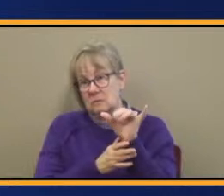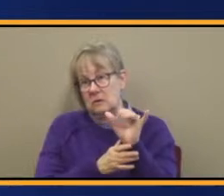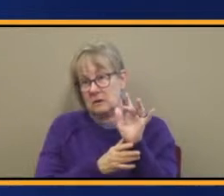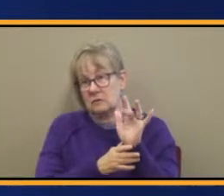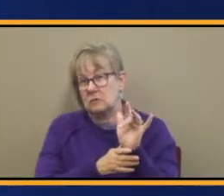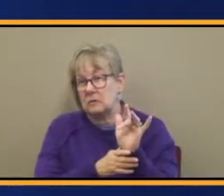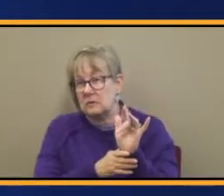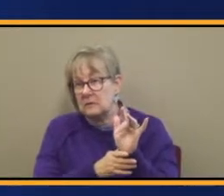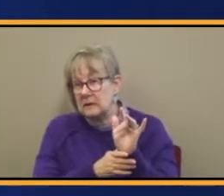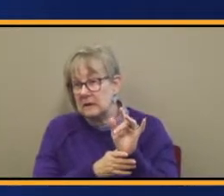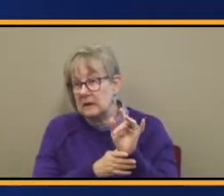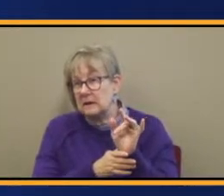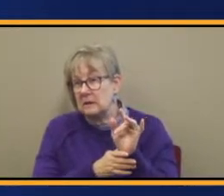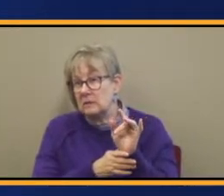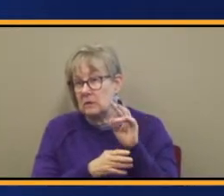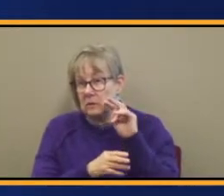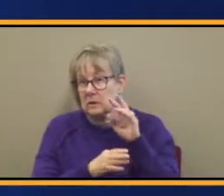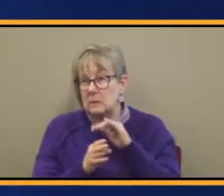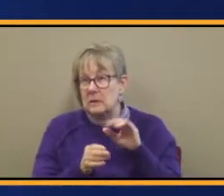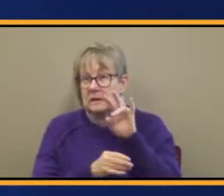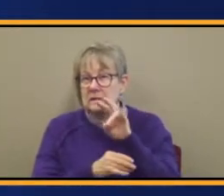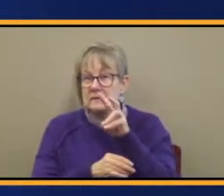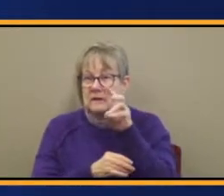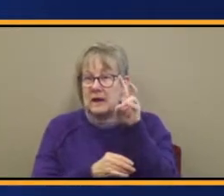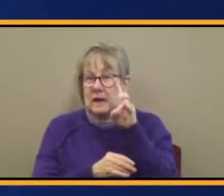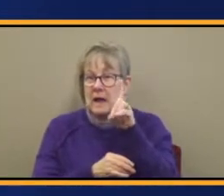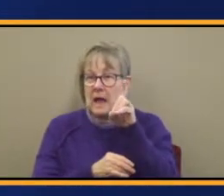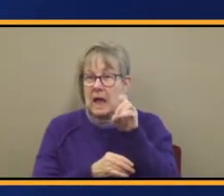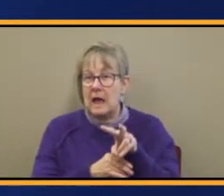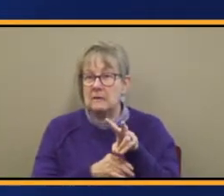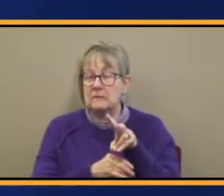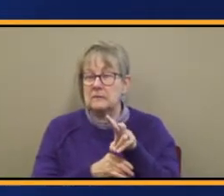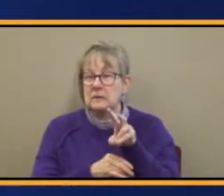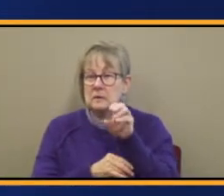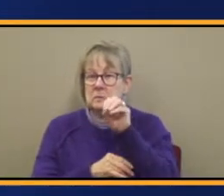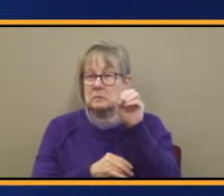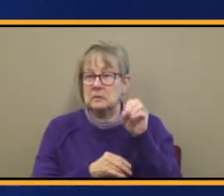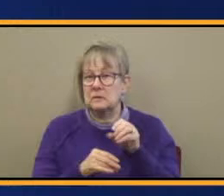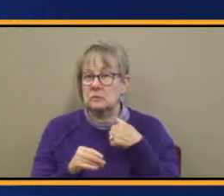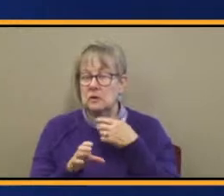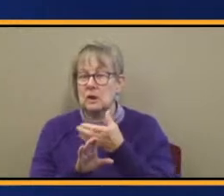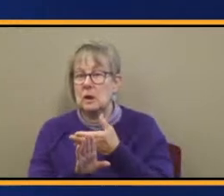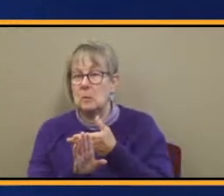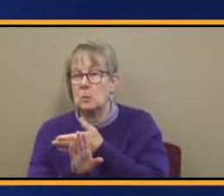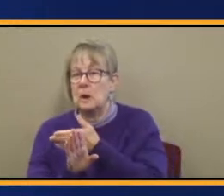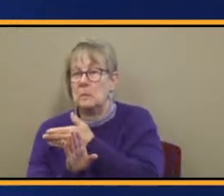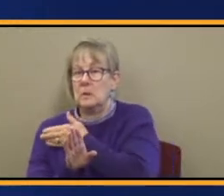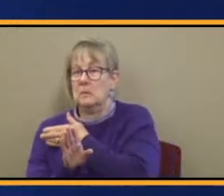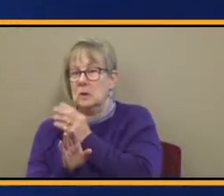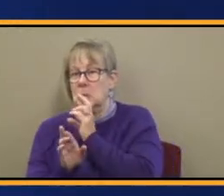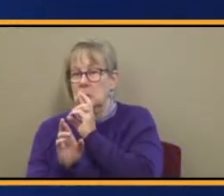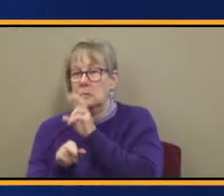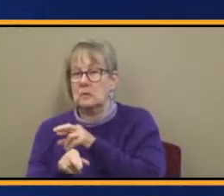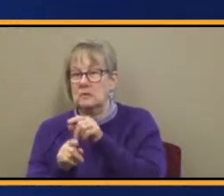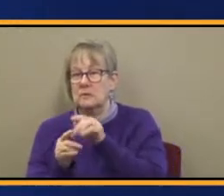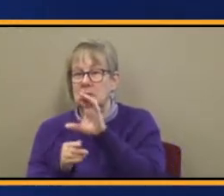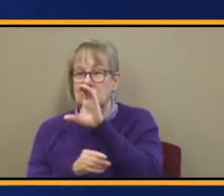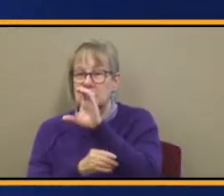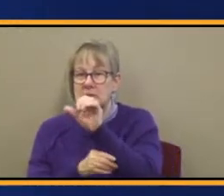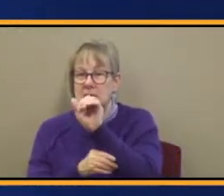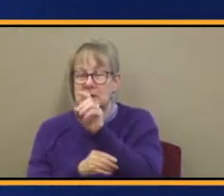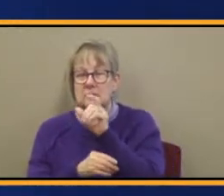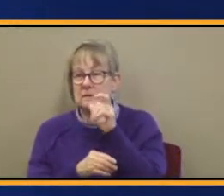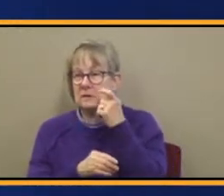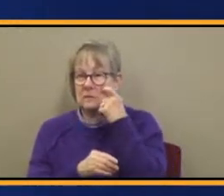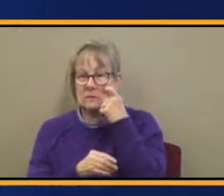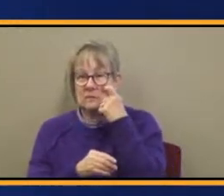coming fiscal year, we're looking at about a 7.5%. We just got preliminary reports from the Central Appraisal District, which aren't even updated